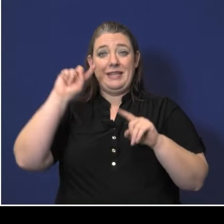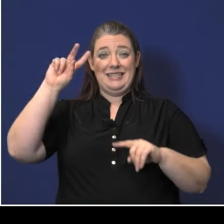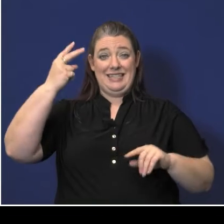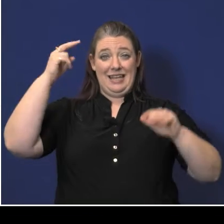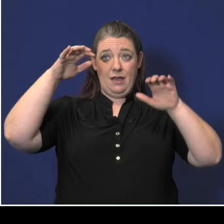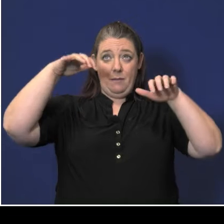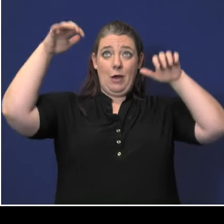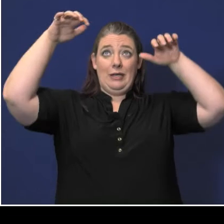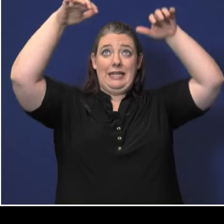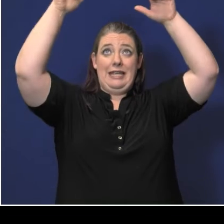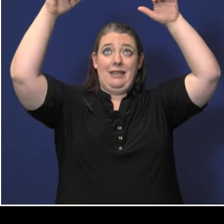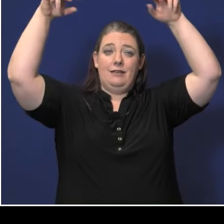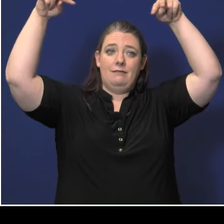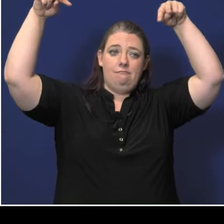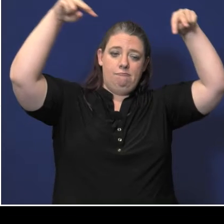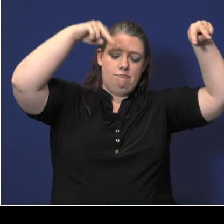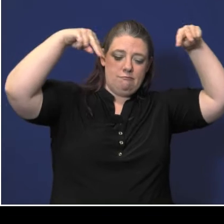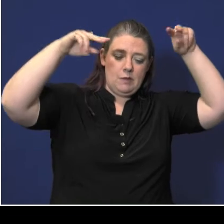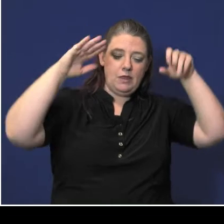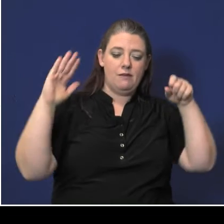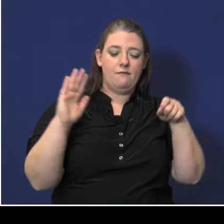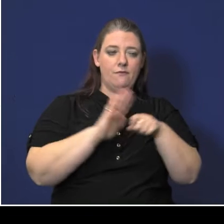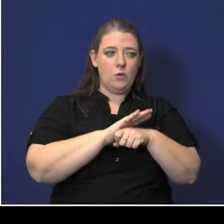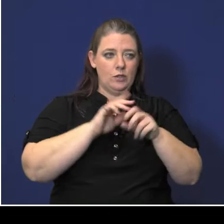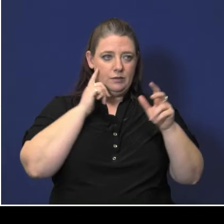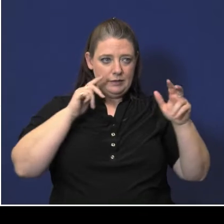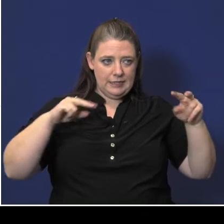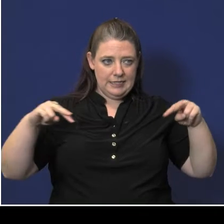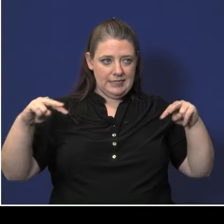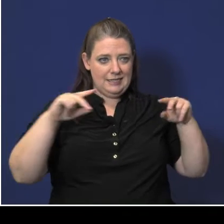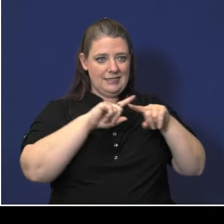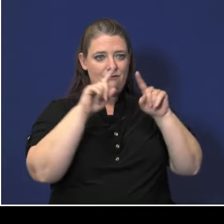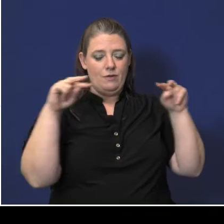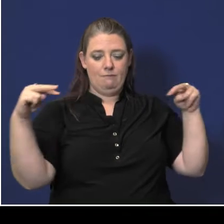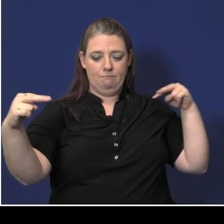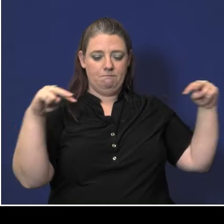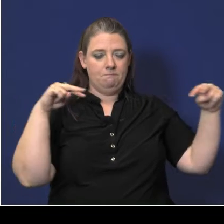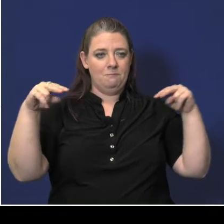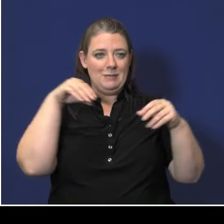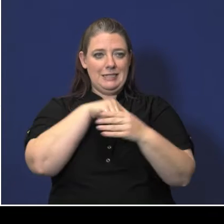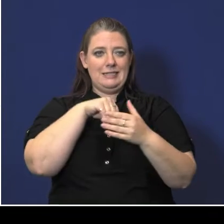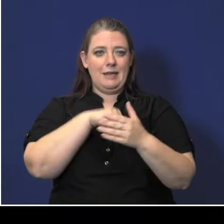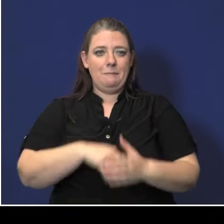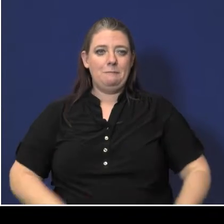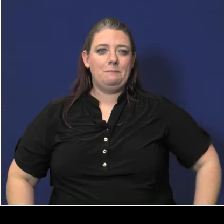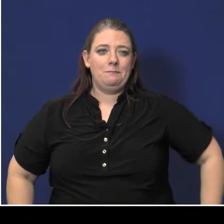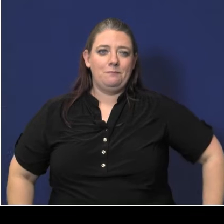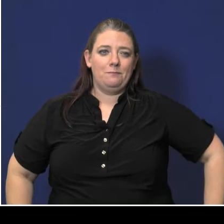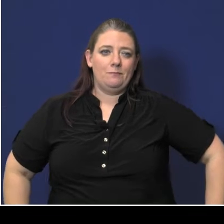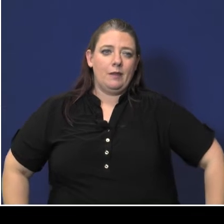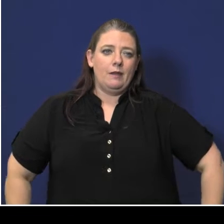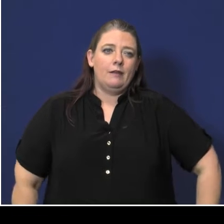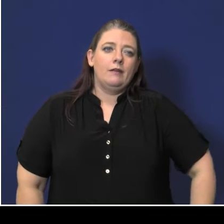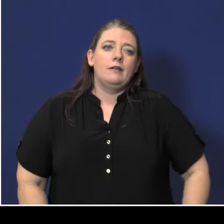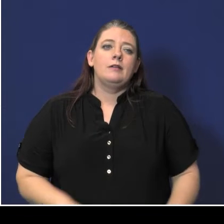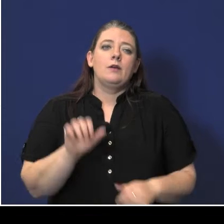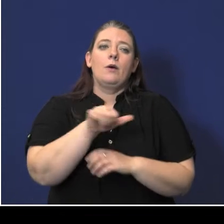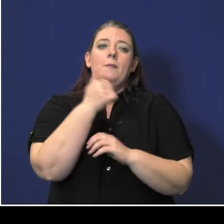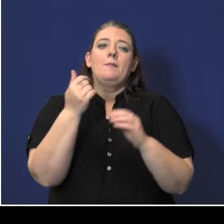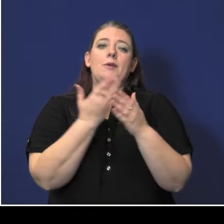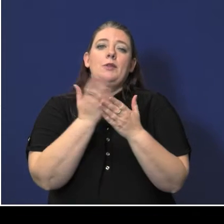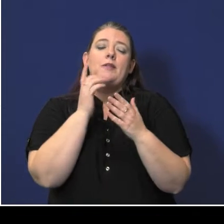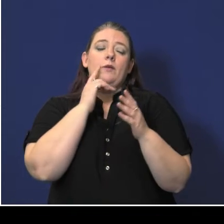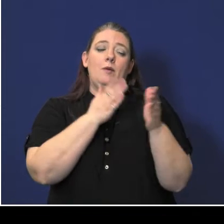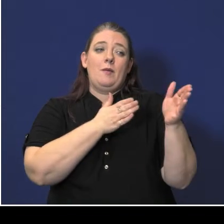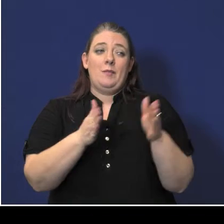so you get to see a full scope of all the different points of view from inside of the house. So one other thing also that we were planning ahead, right?